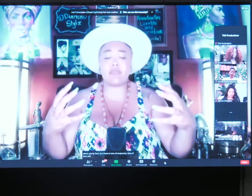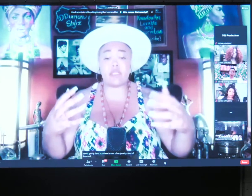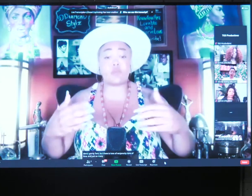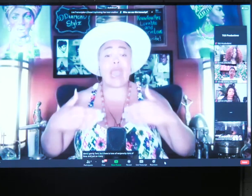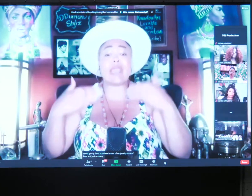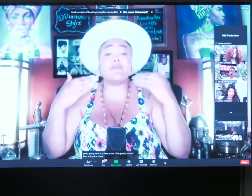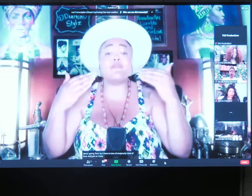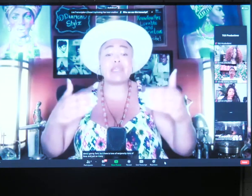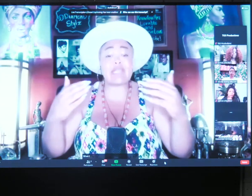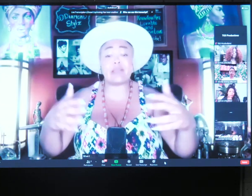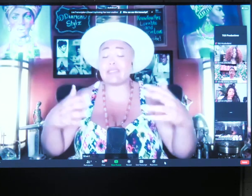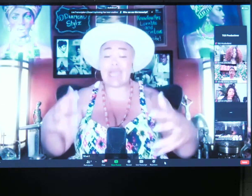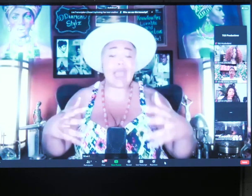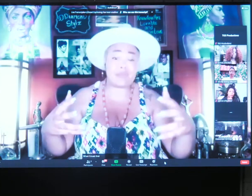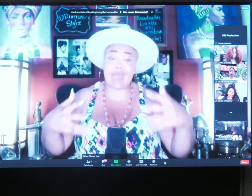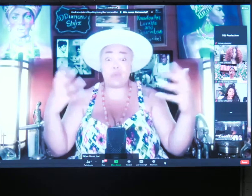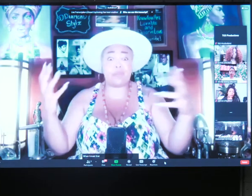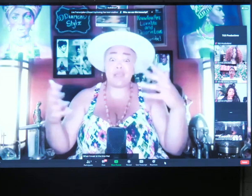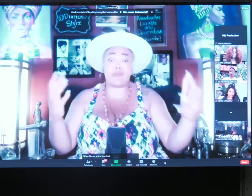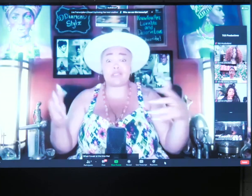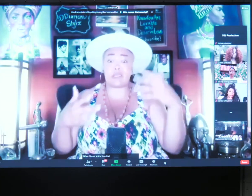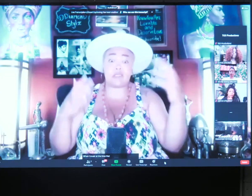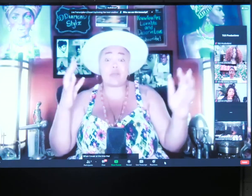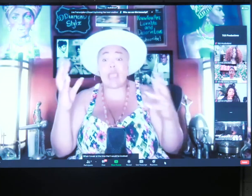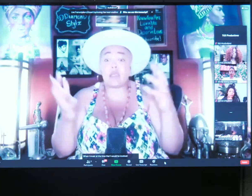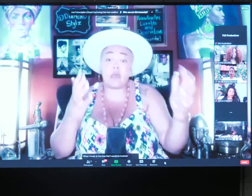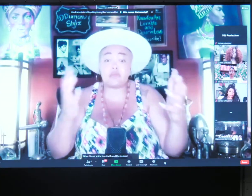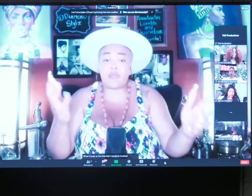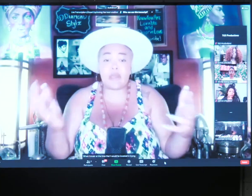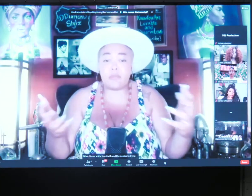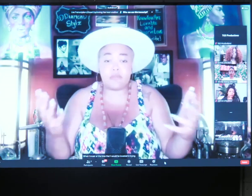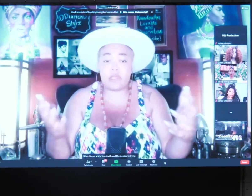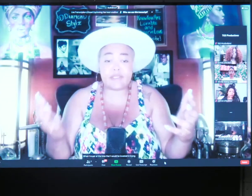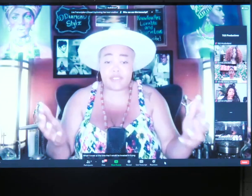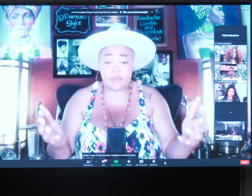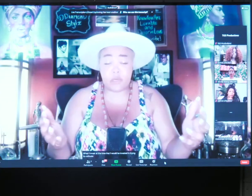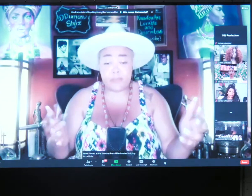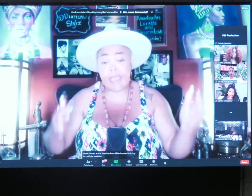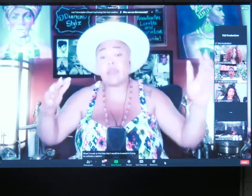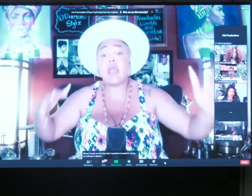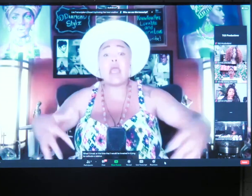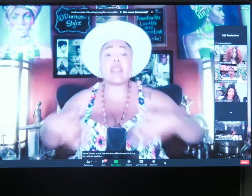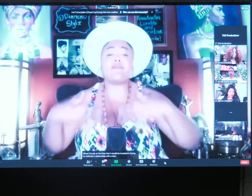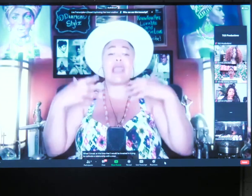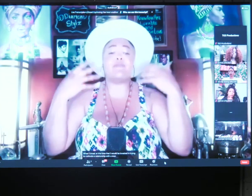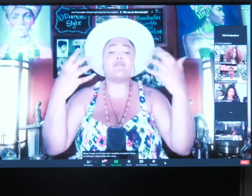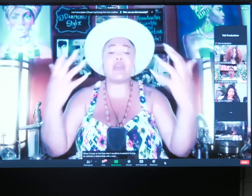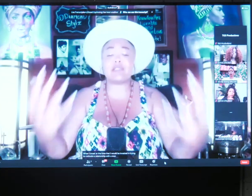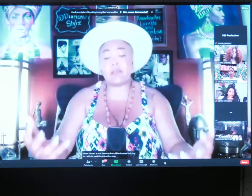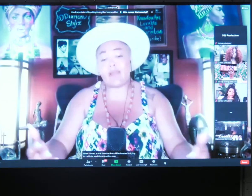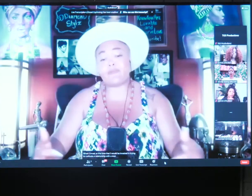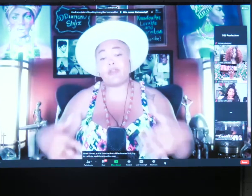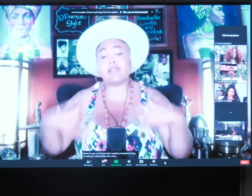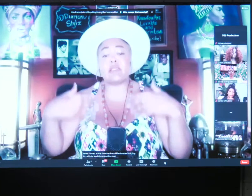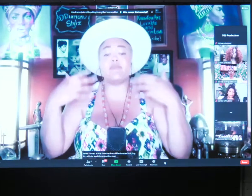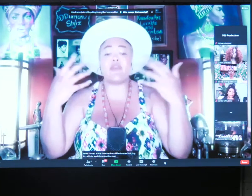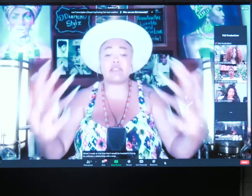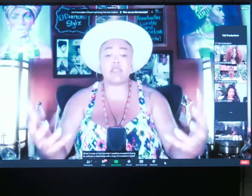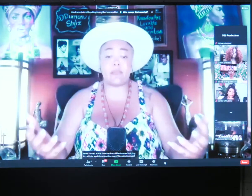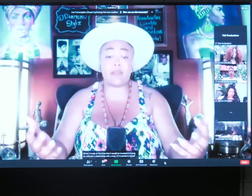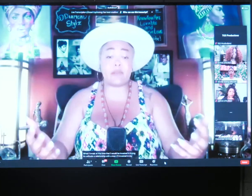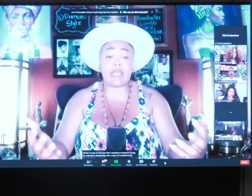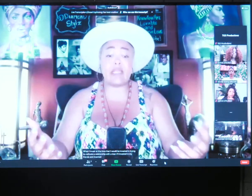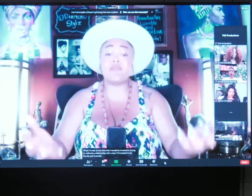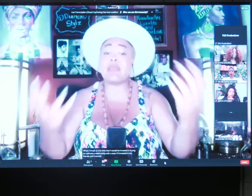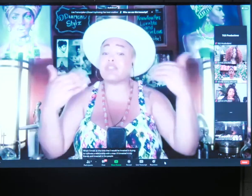many things when I invest the time that I would be invested in trying to cultivate a relationship with a man. If I invested in my friends and invested